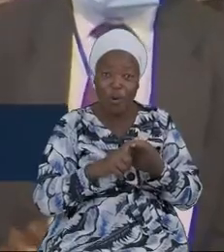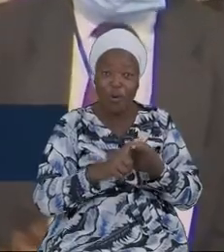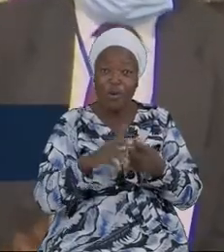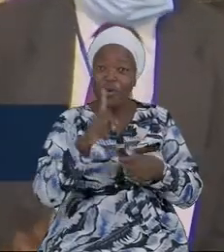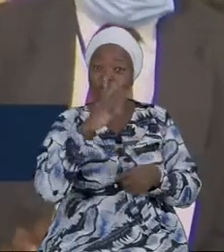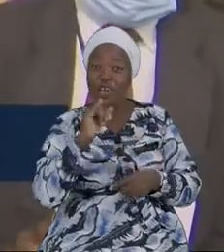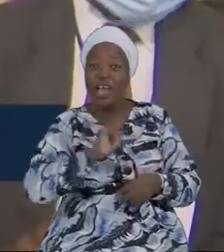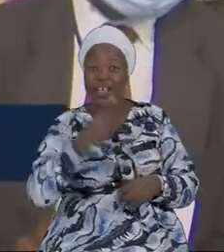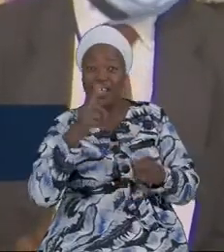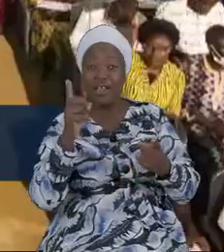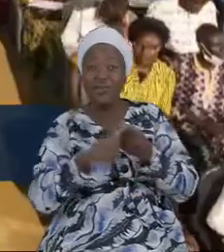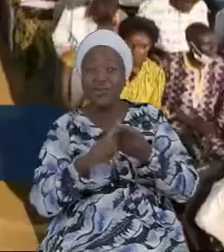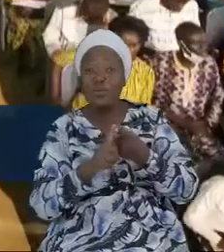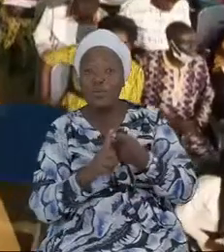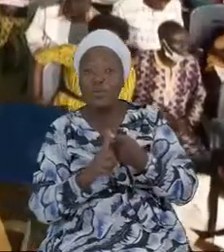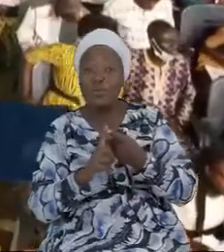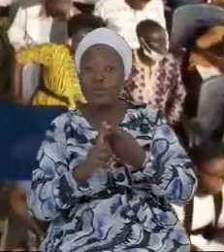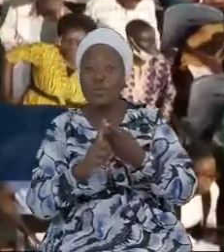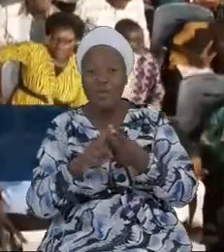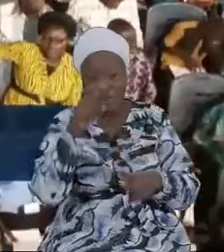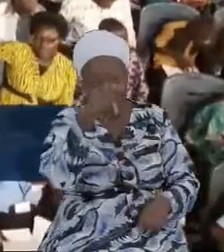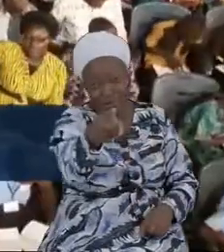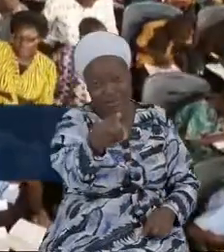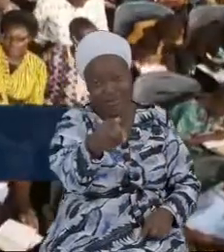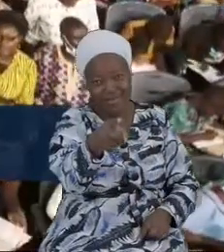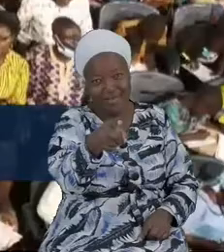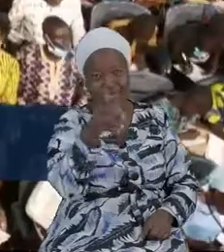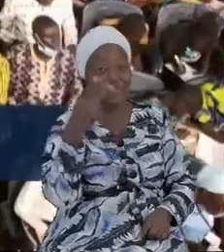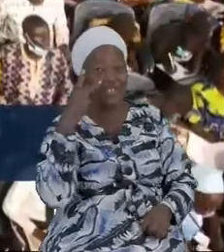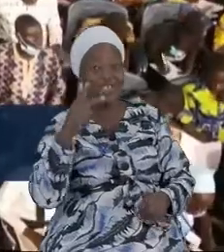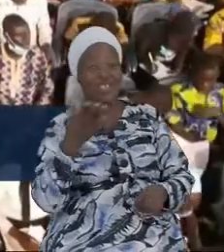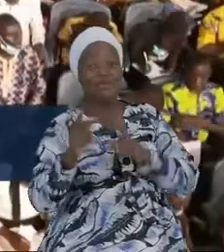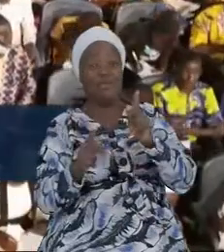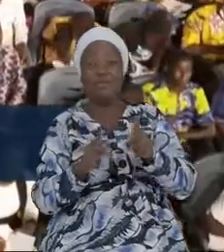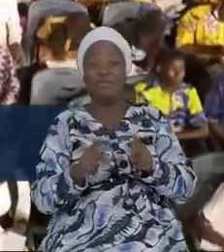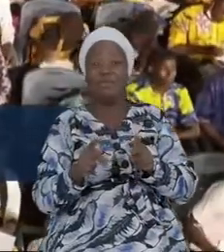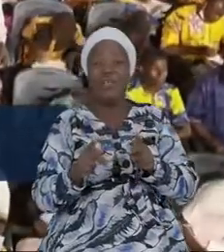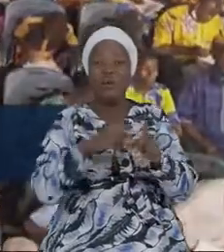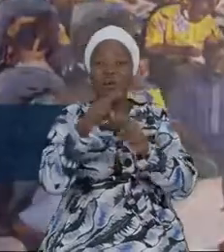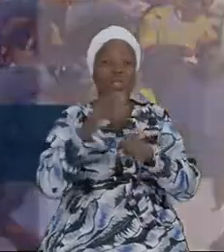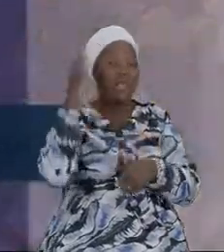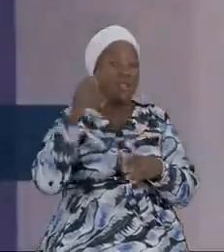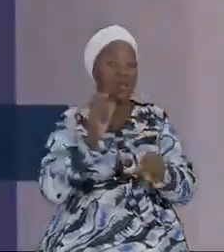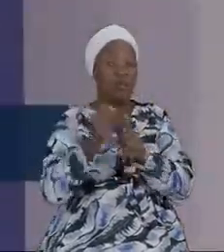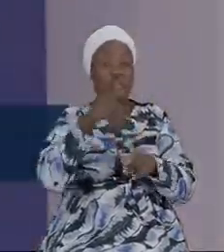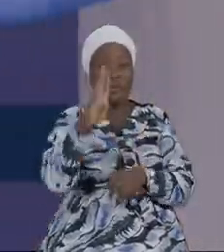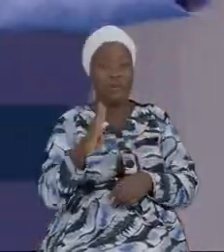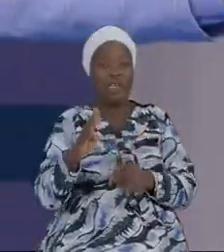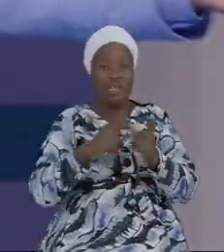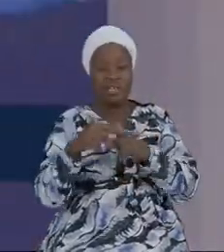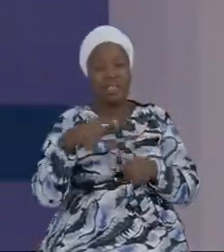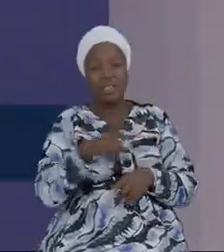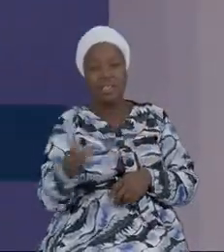verily I say unto, you. You see, there are people, when they hear the word of God, they